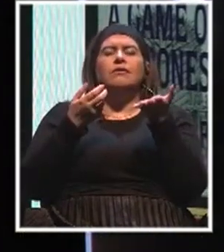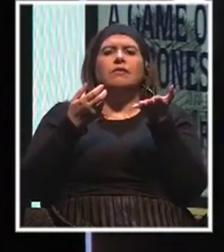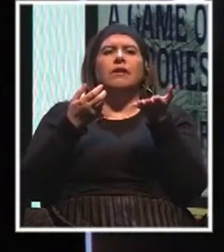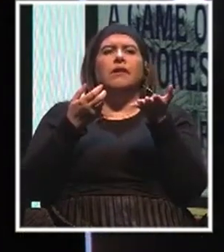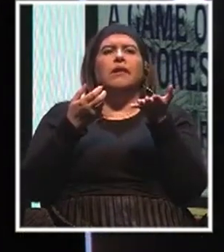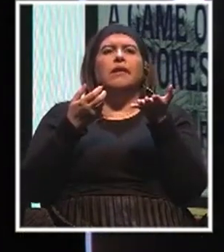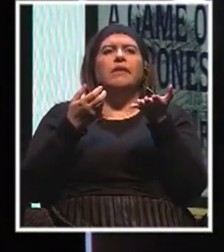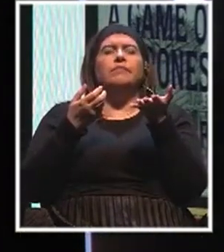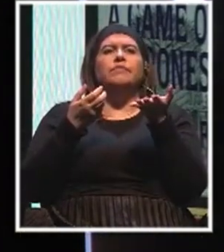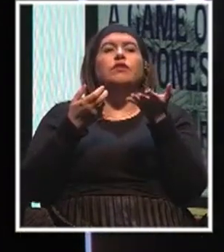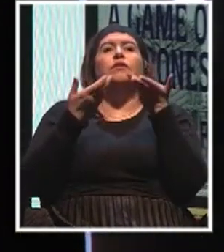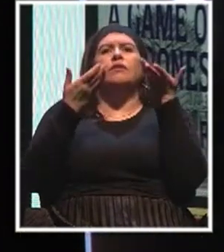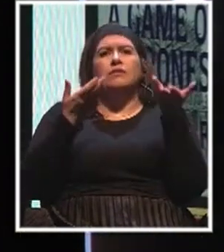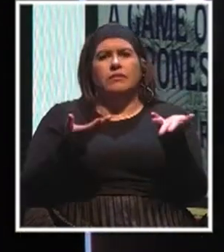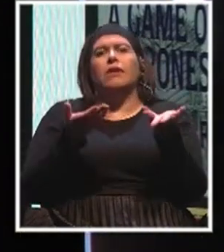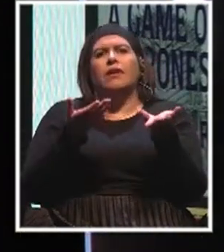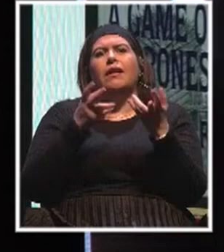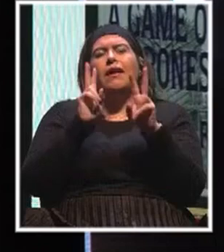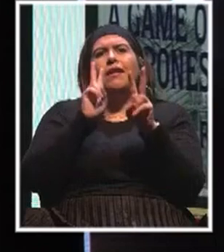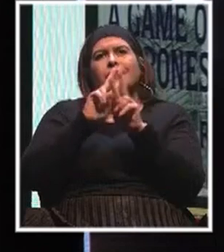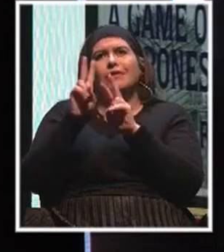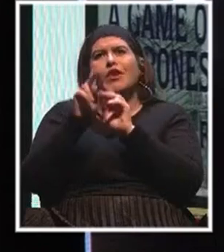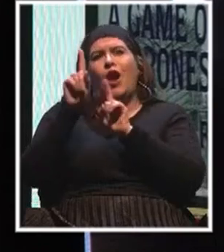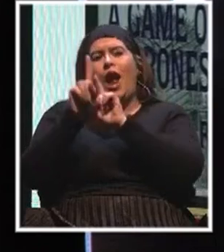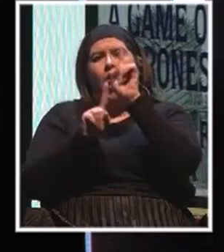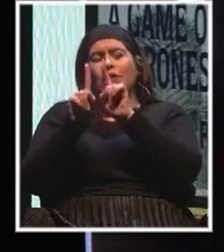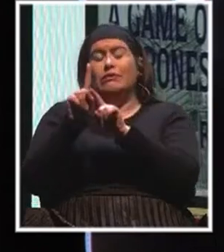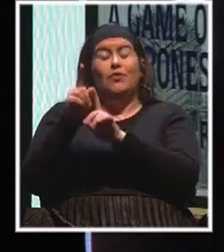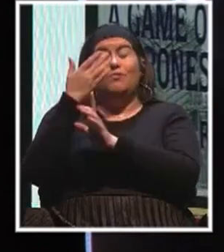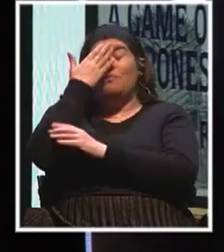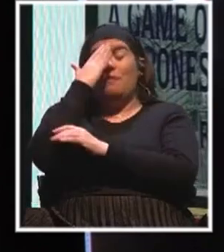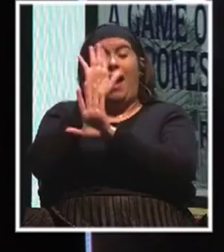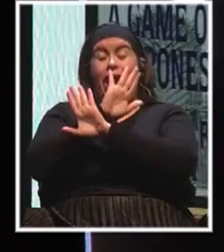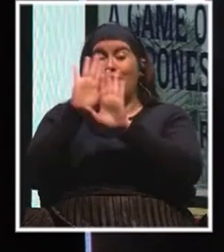bet. They decided they were going to make a